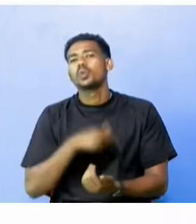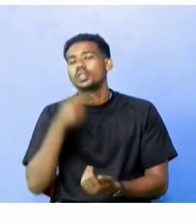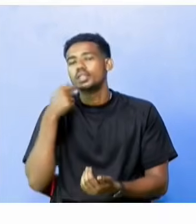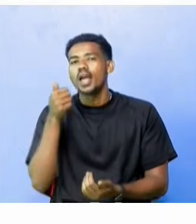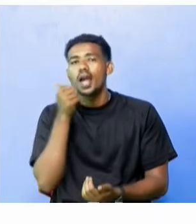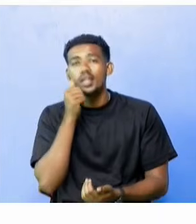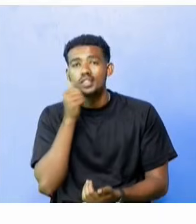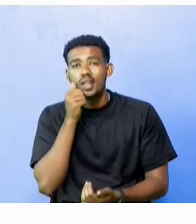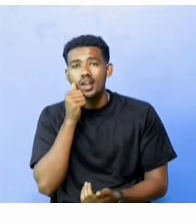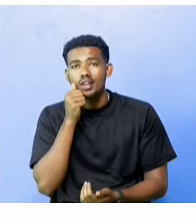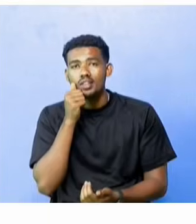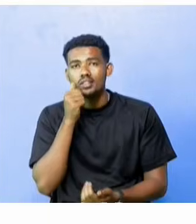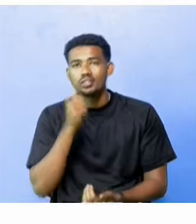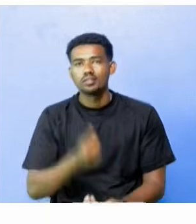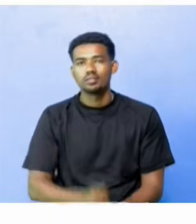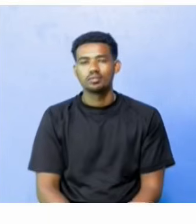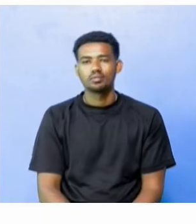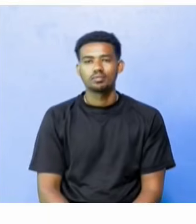Aster